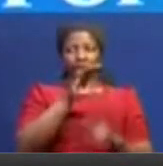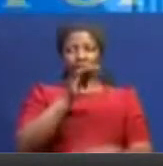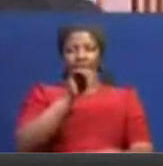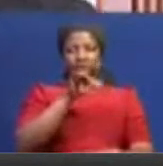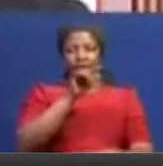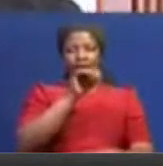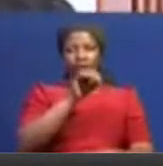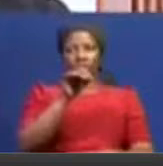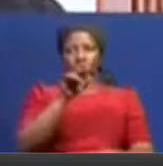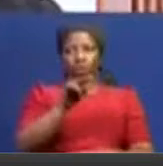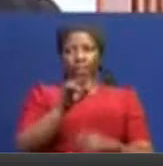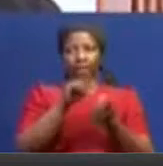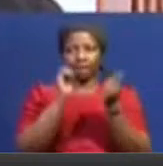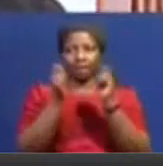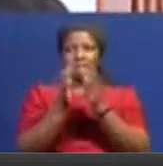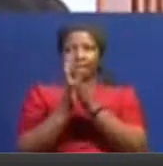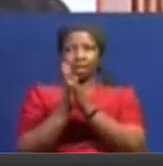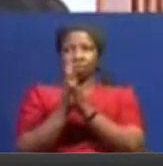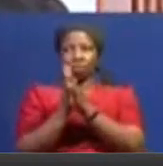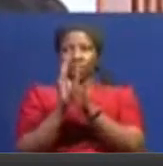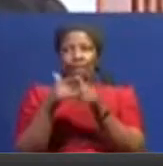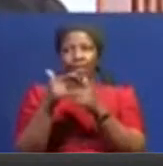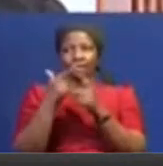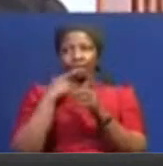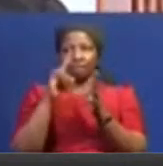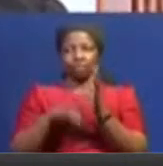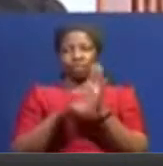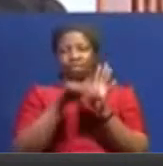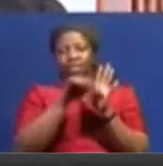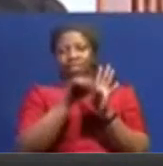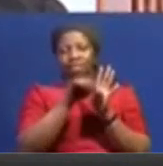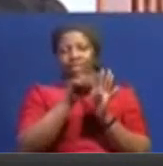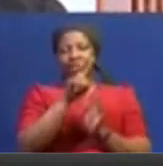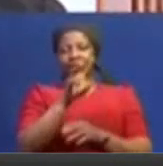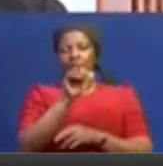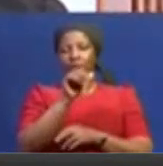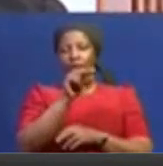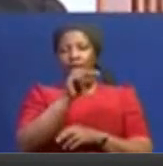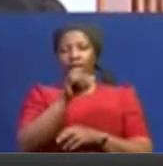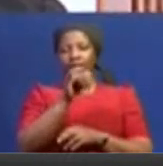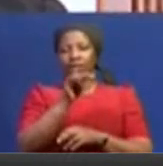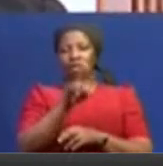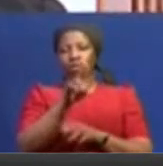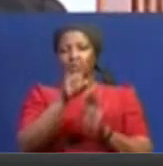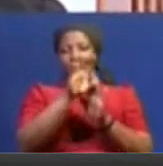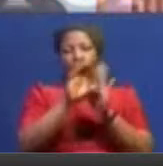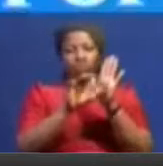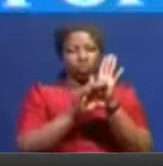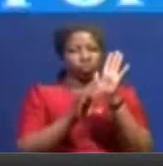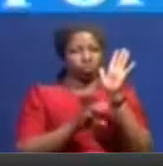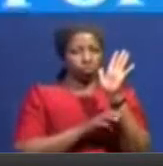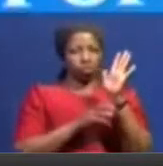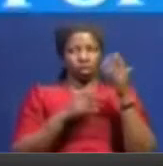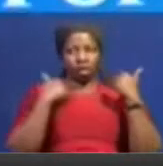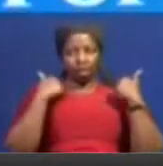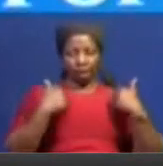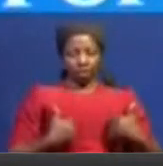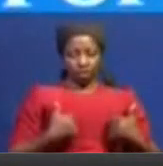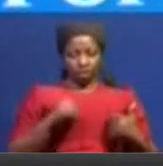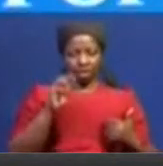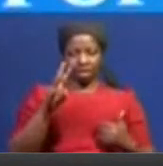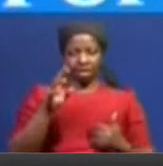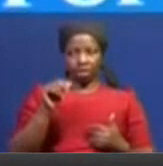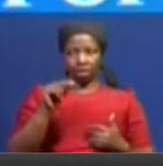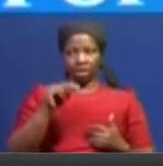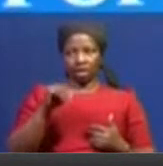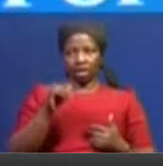say that it is the Wanjiku's Constitution. So Wanjiku, I am Wanjiku by virtue of being a Kenyan. I am very